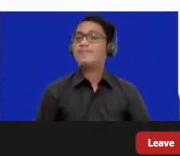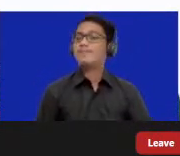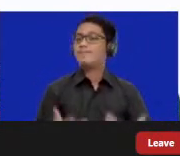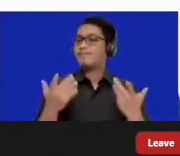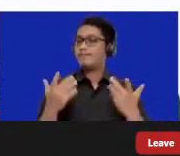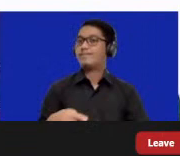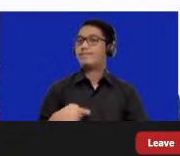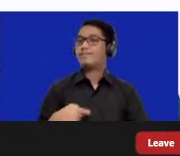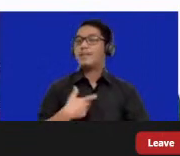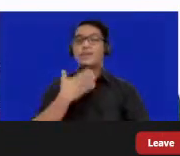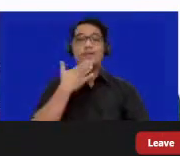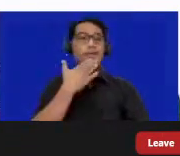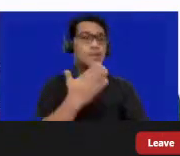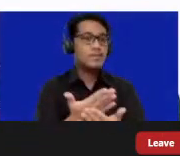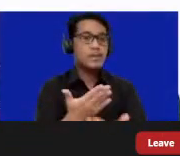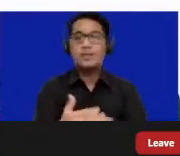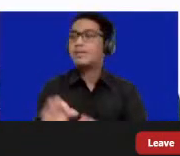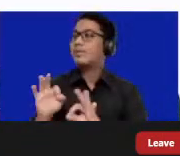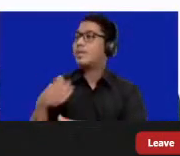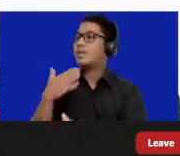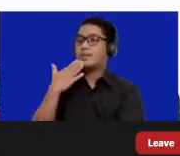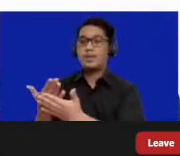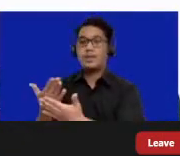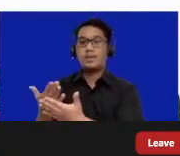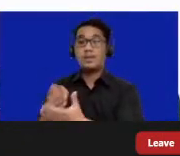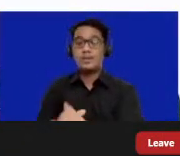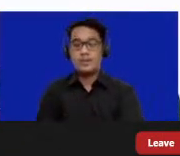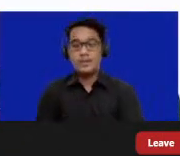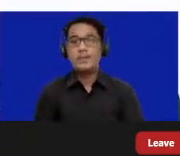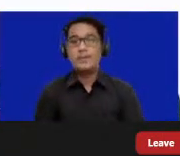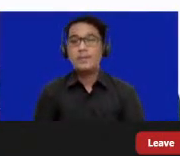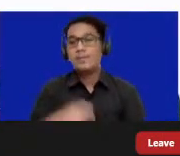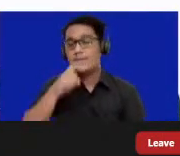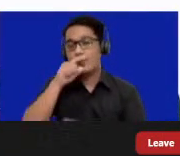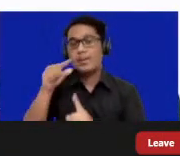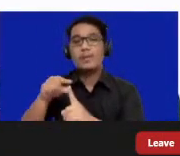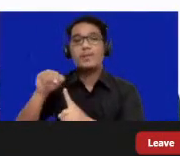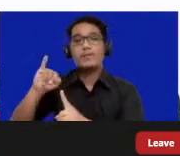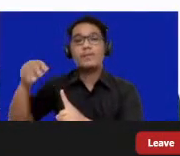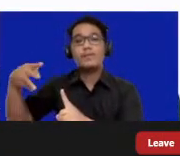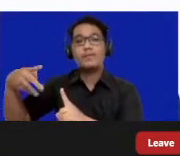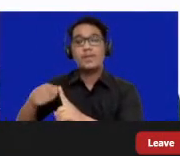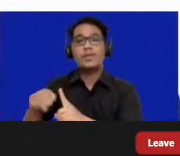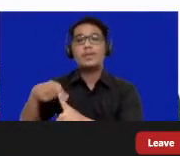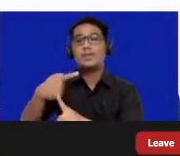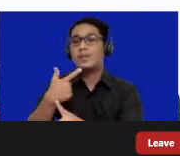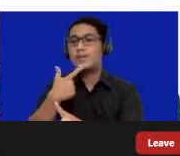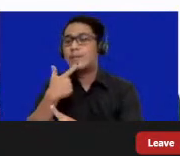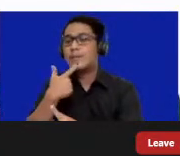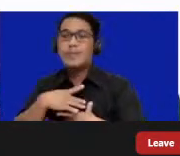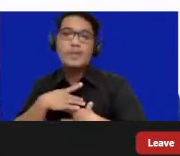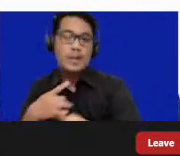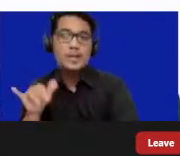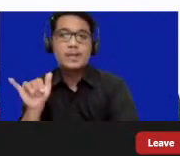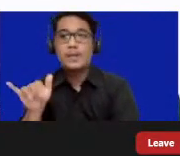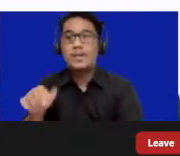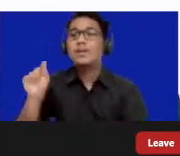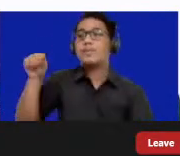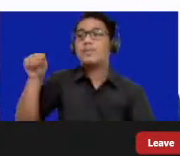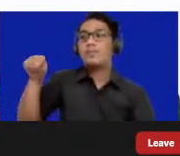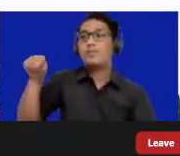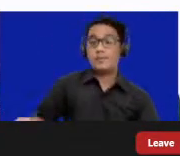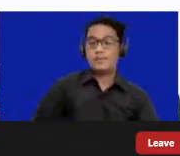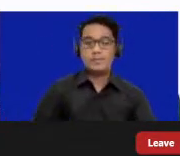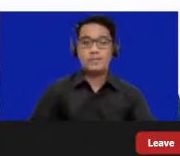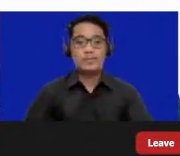Excellent. Thank you very much, Mr. Pitt. It's a really interesting point. Indeed, having the